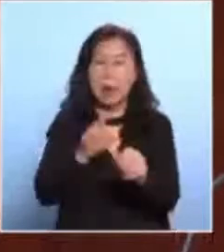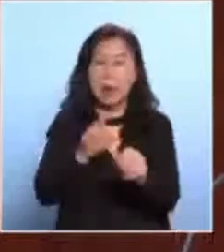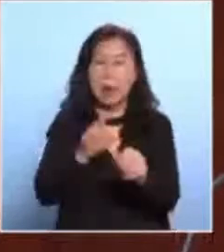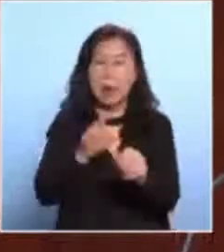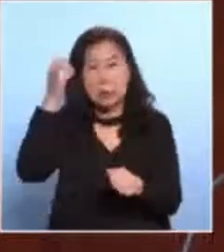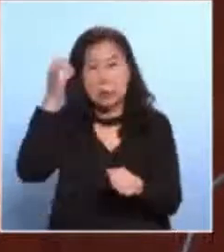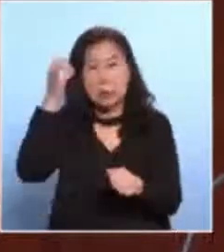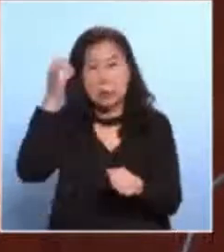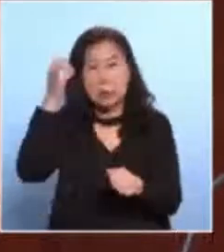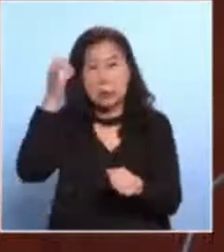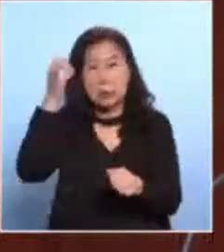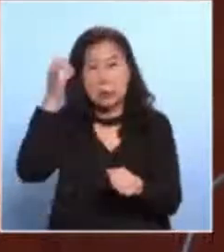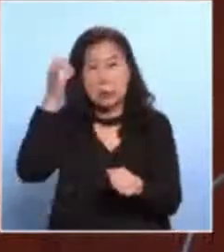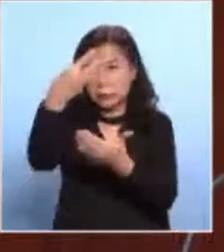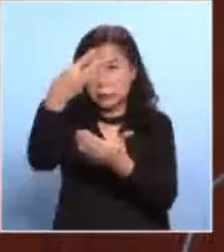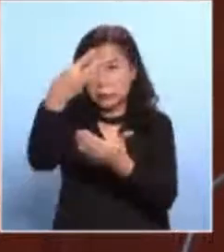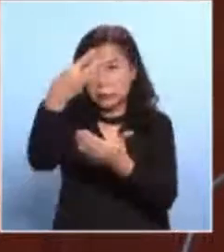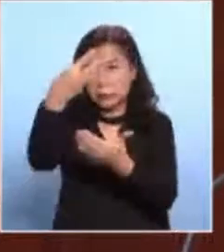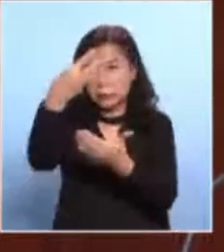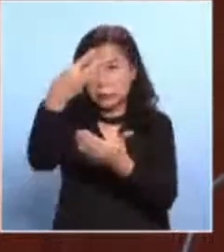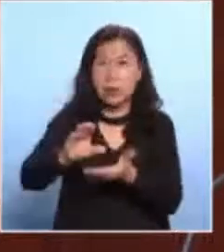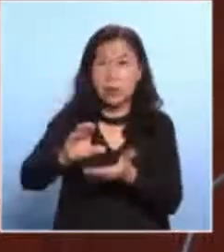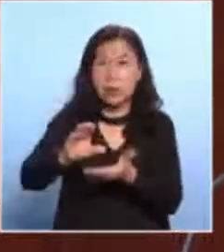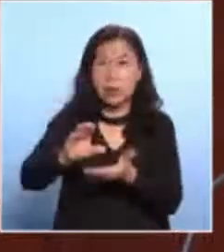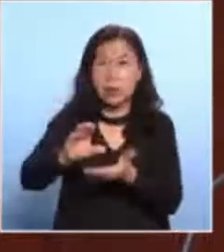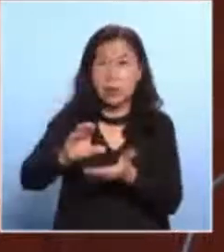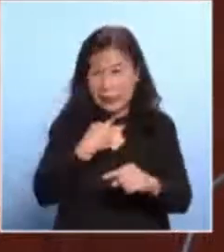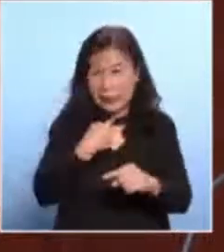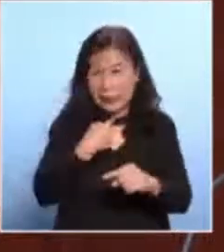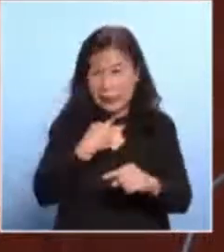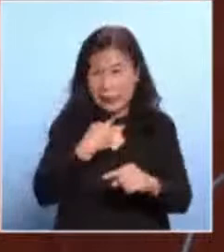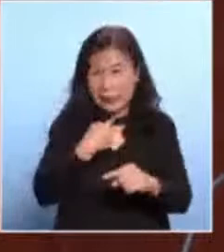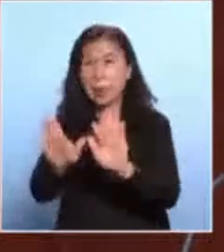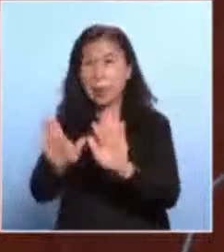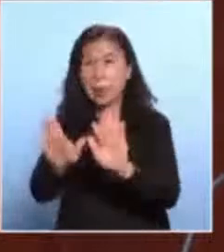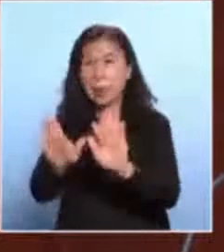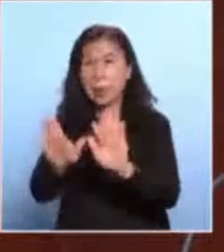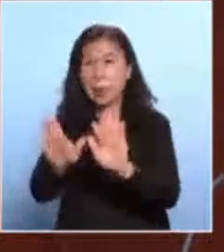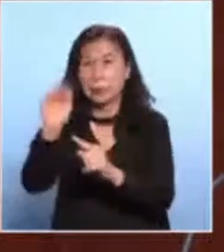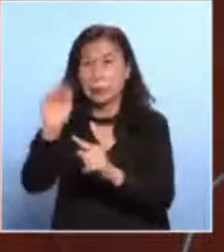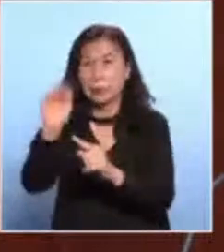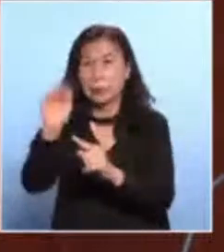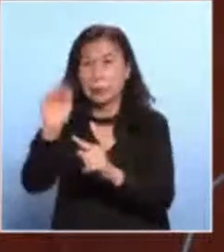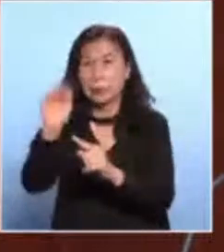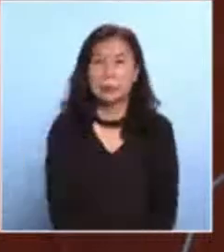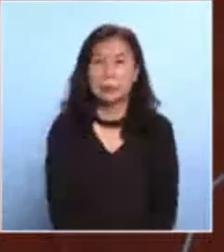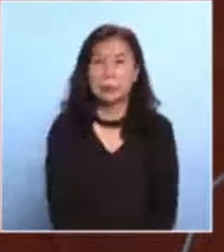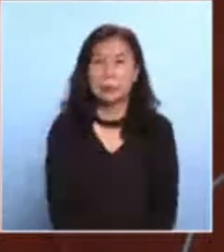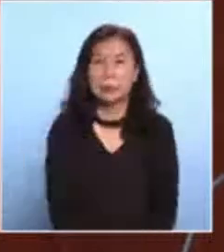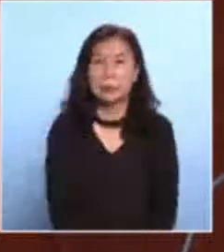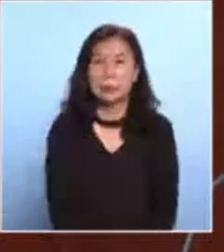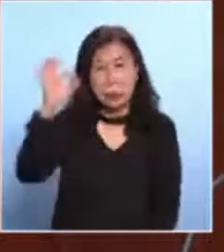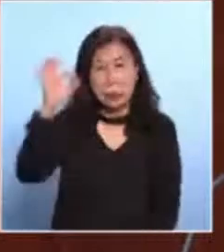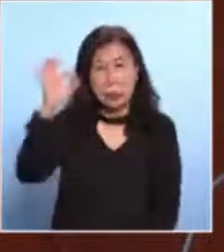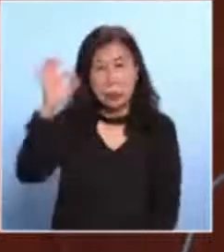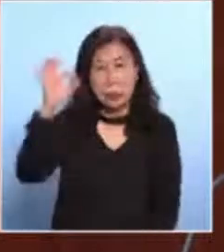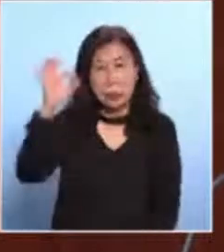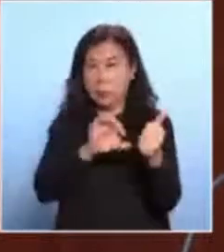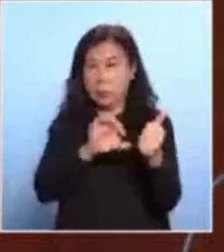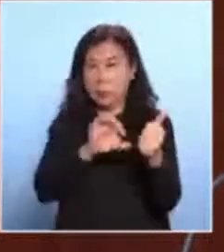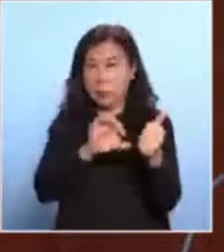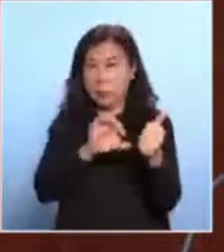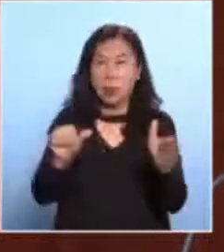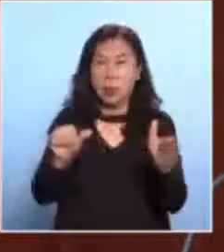to those most in need. Based on the latest statistics and multidimensional analysis of household